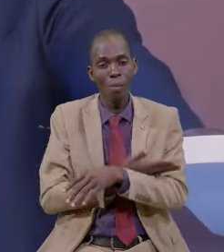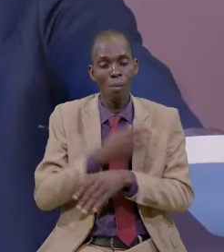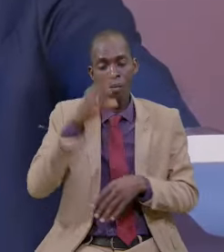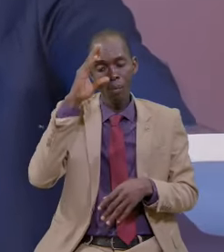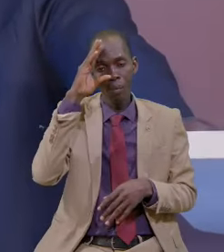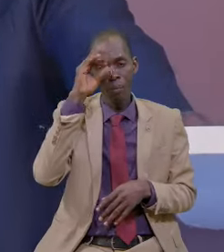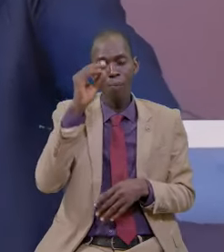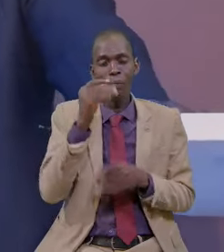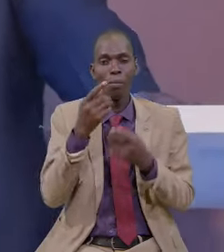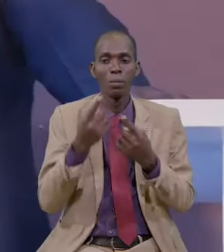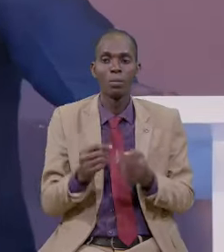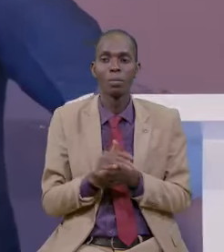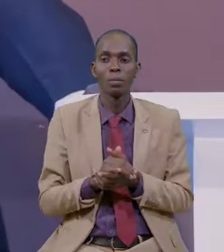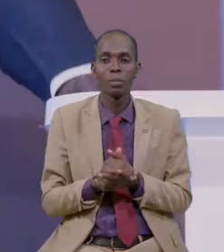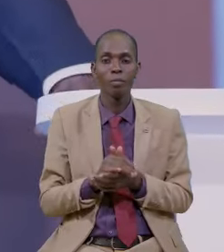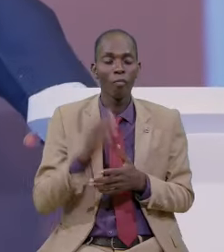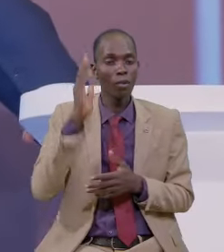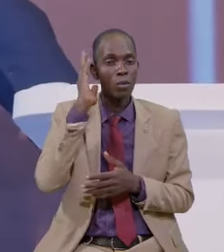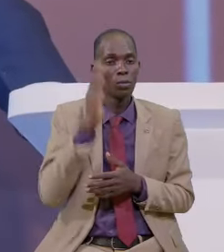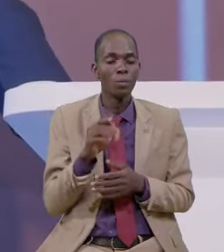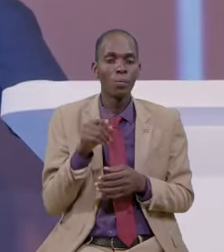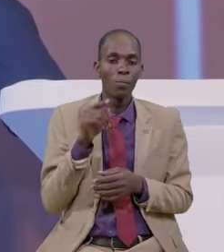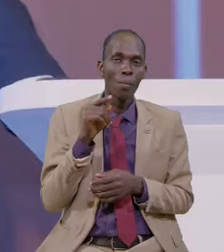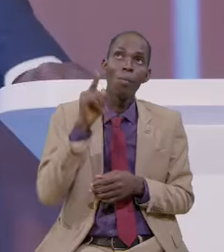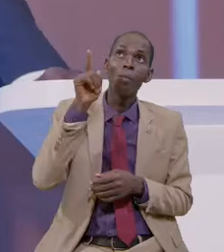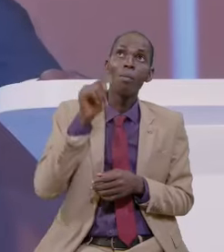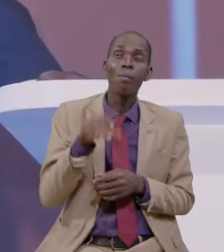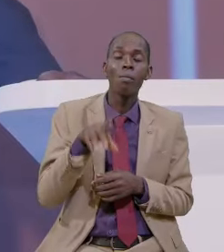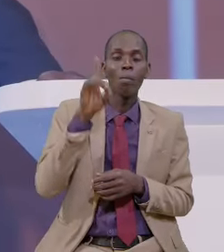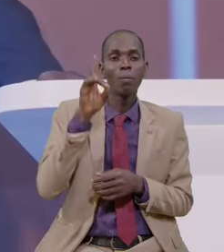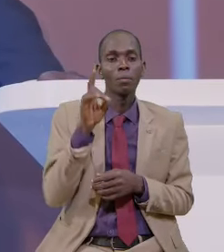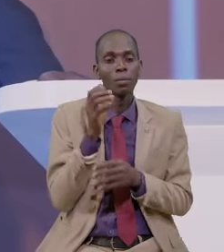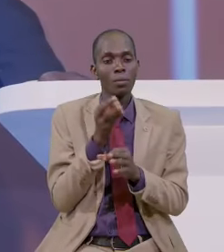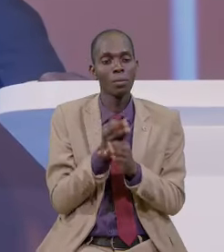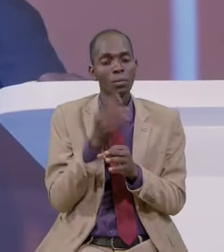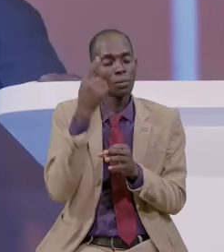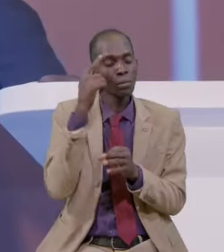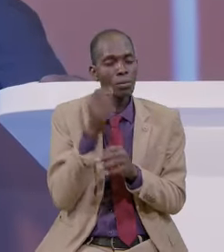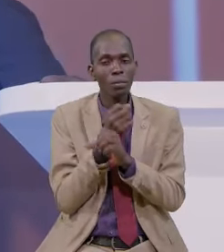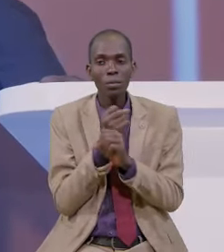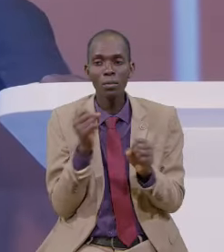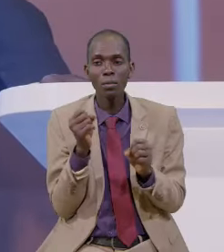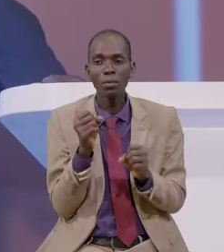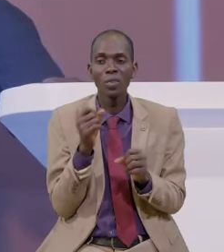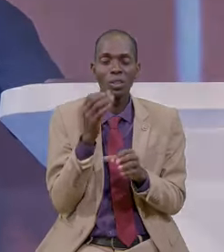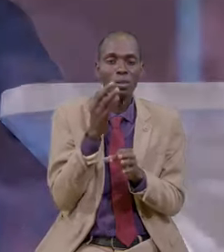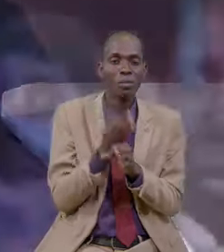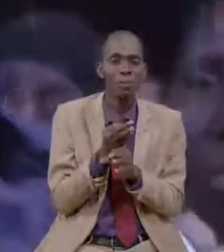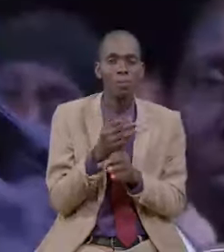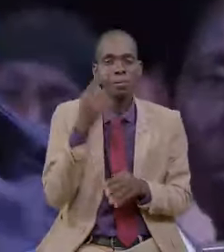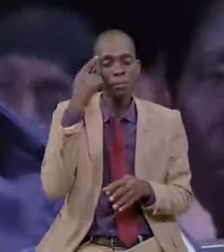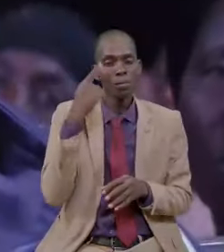comes, shall he find faith? Faith for salvation, faith for